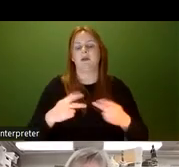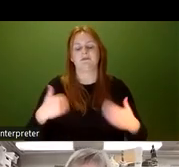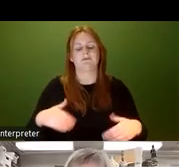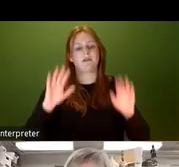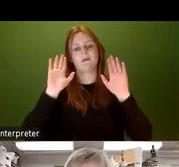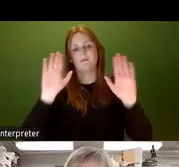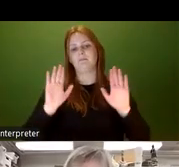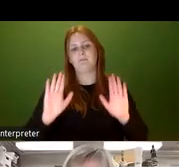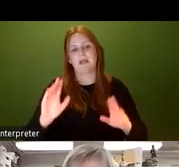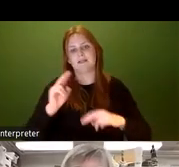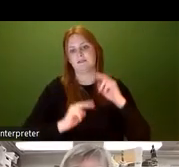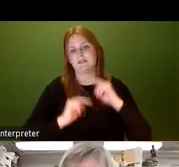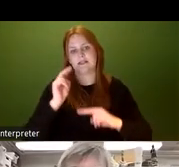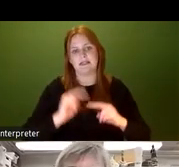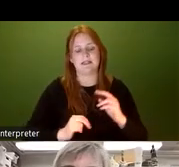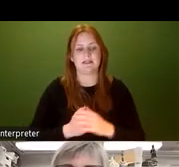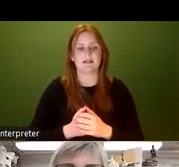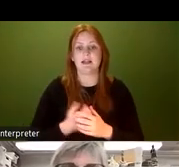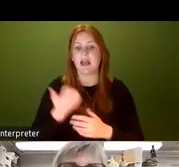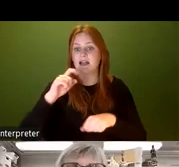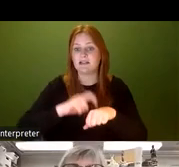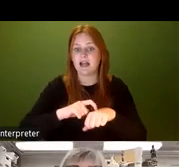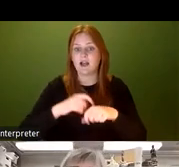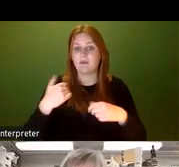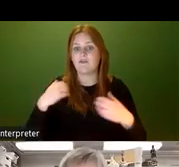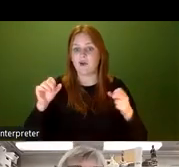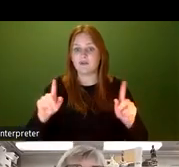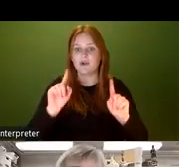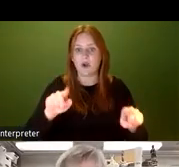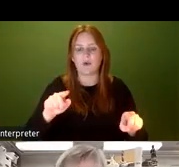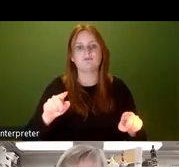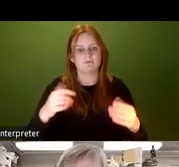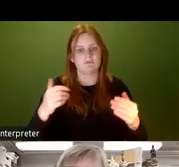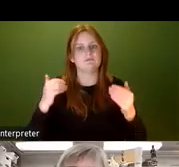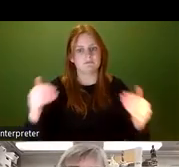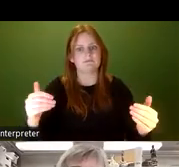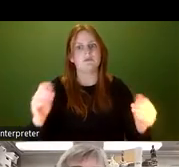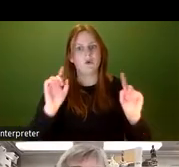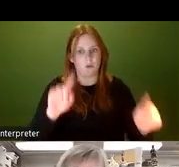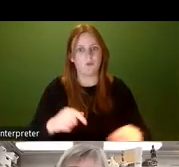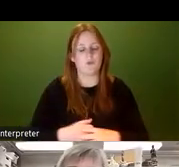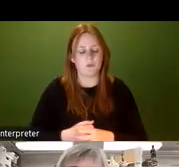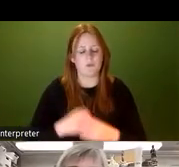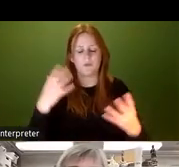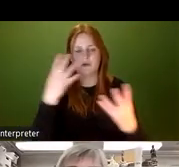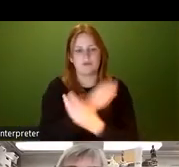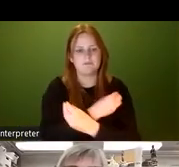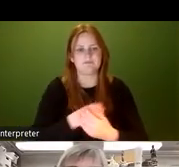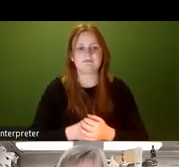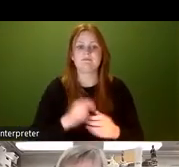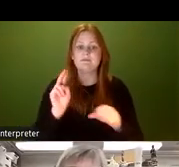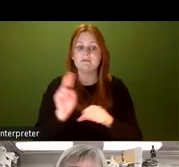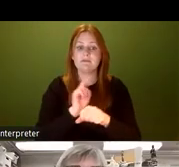historic facility if you ever have a chance to go. They, of course, used to use these